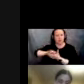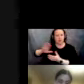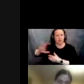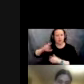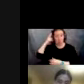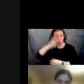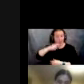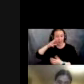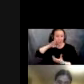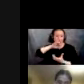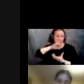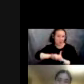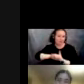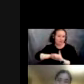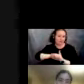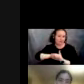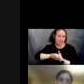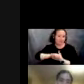1940s during the war.